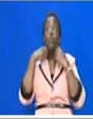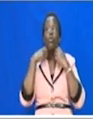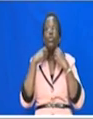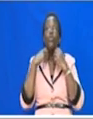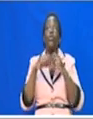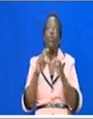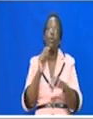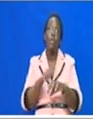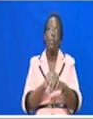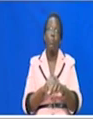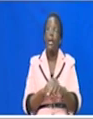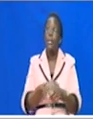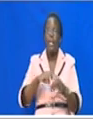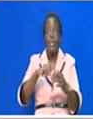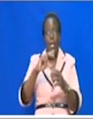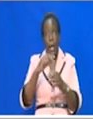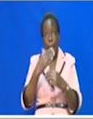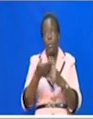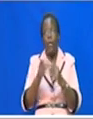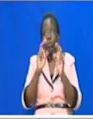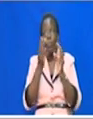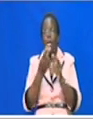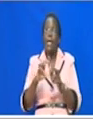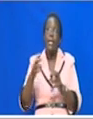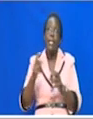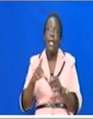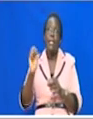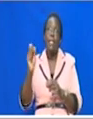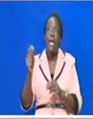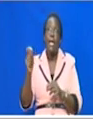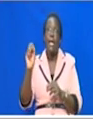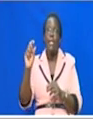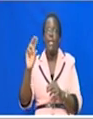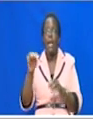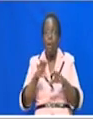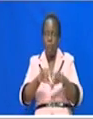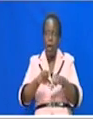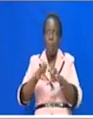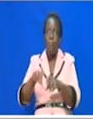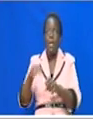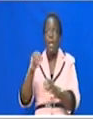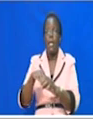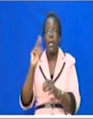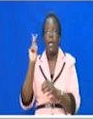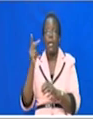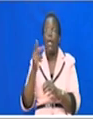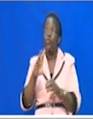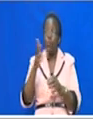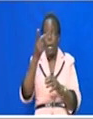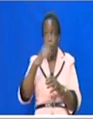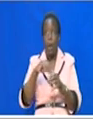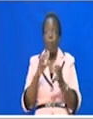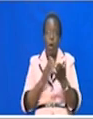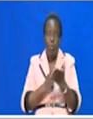subtopic settler farming in Kenya. So as you read through the settler farming in Kenya, you'll also come